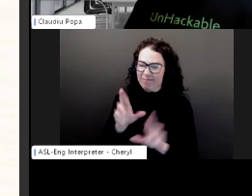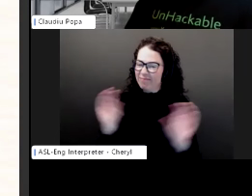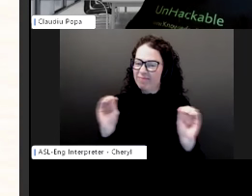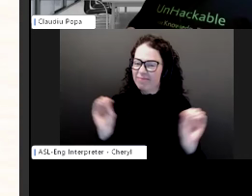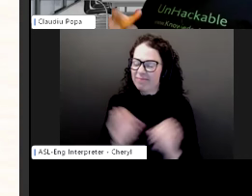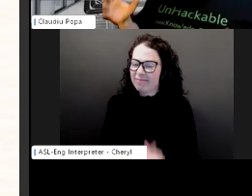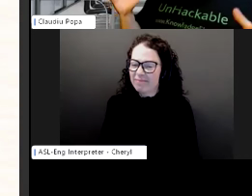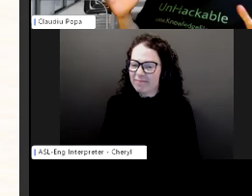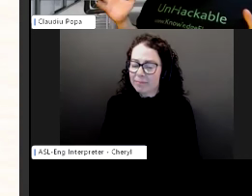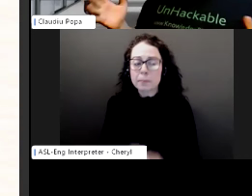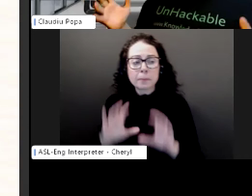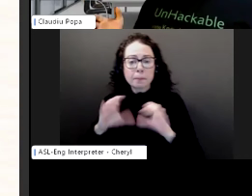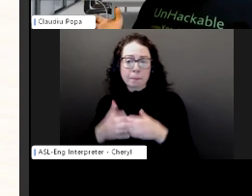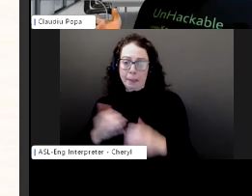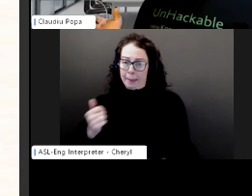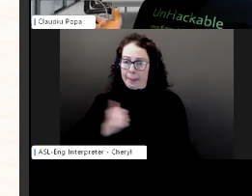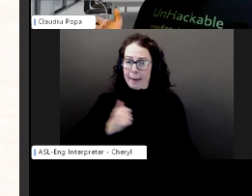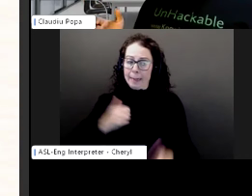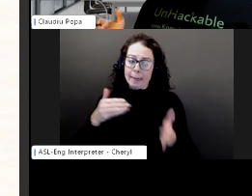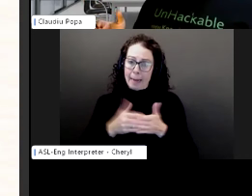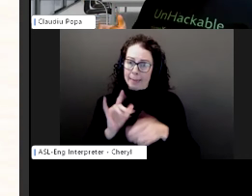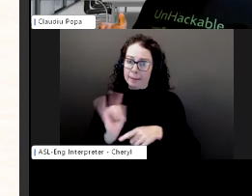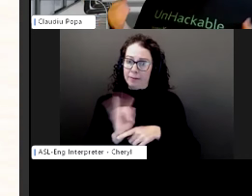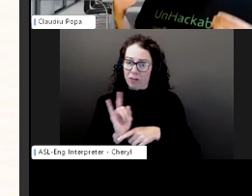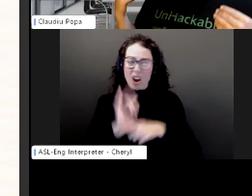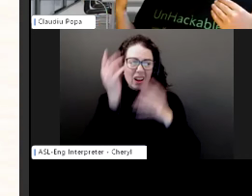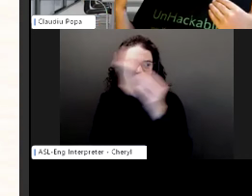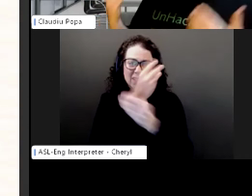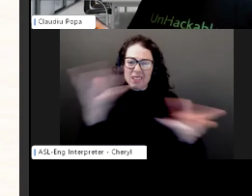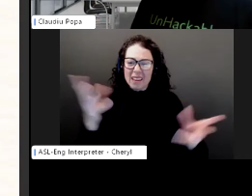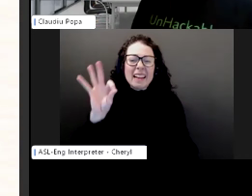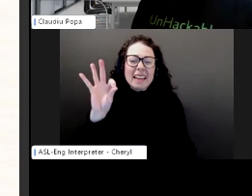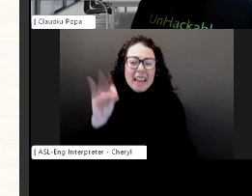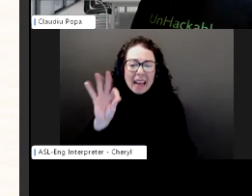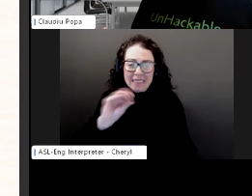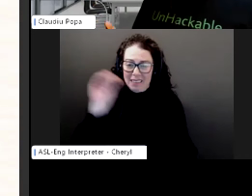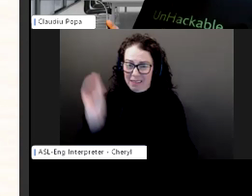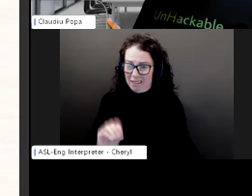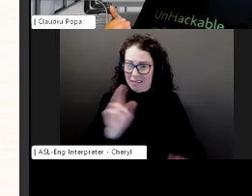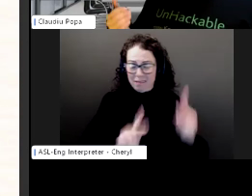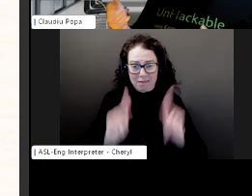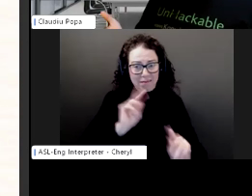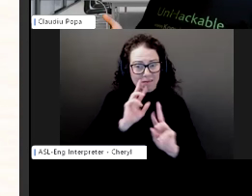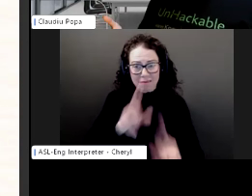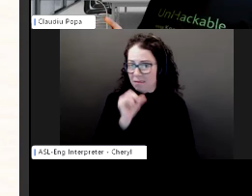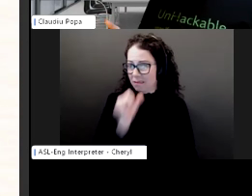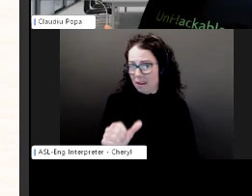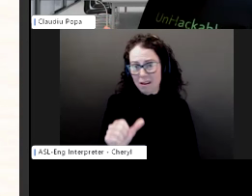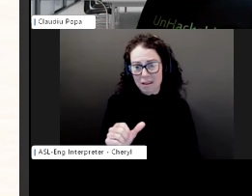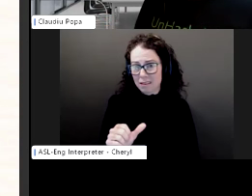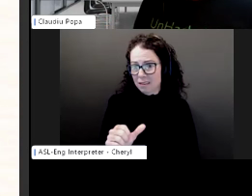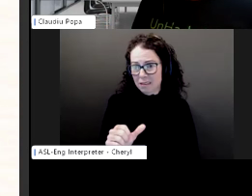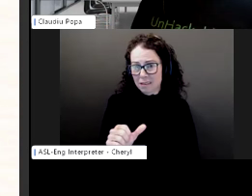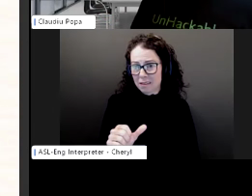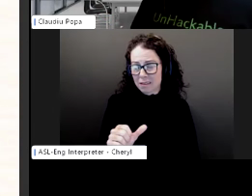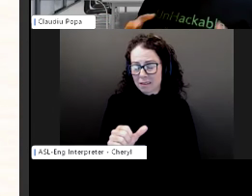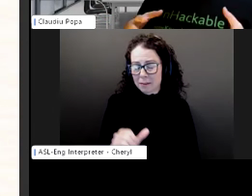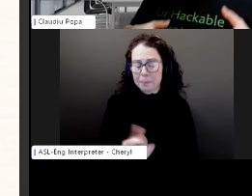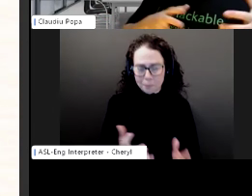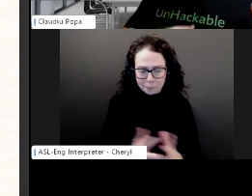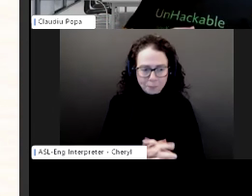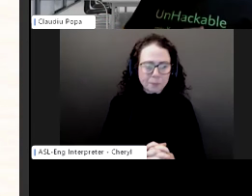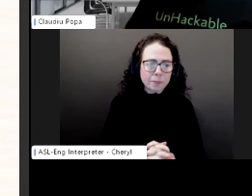says that up to 95% of victims fail to report. Now, not reporting is one thing,